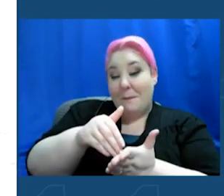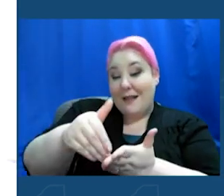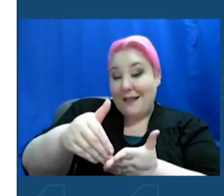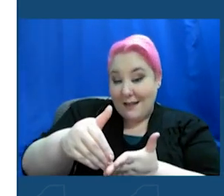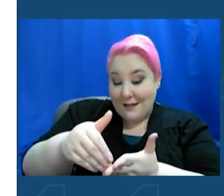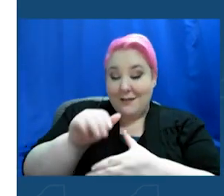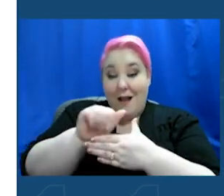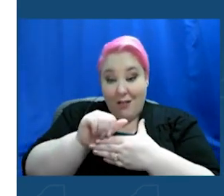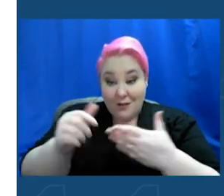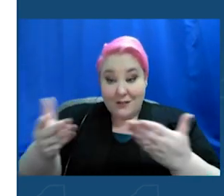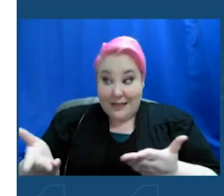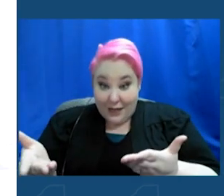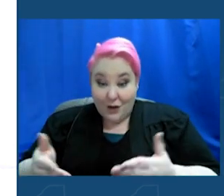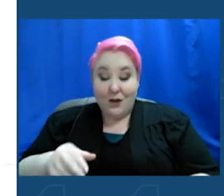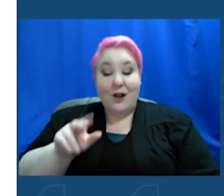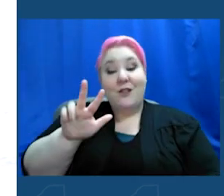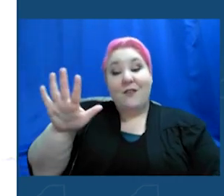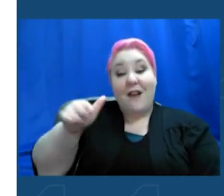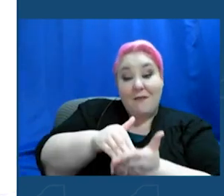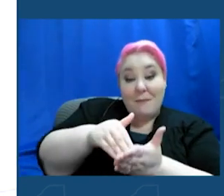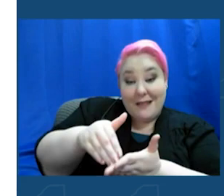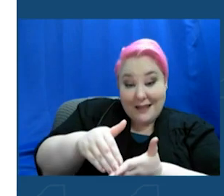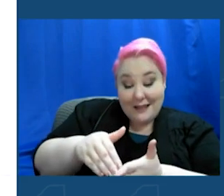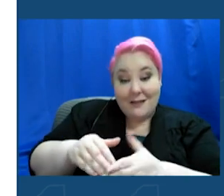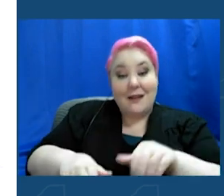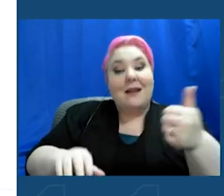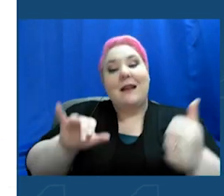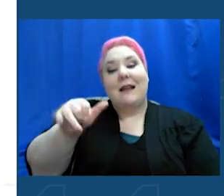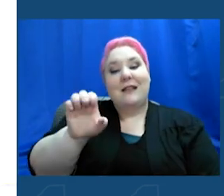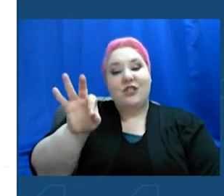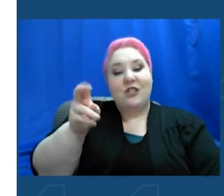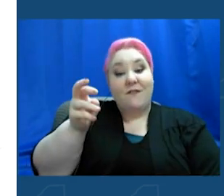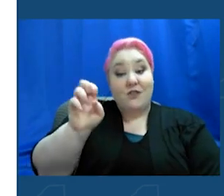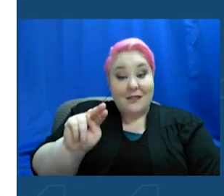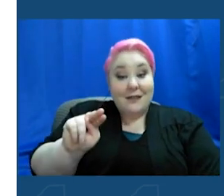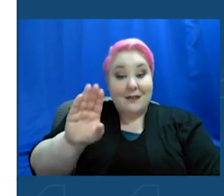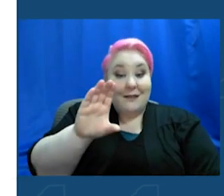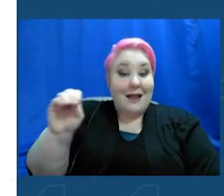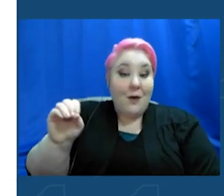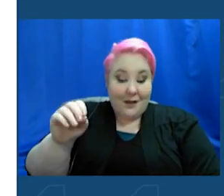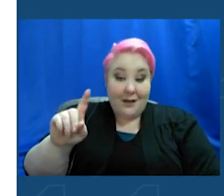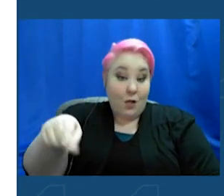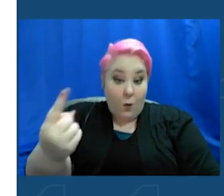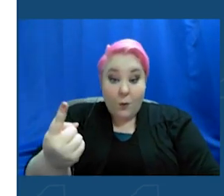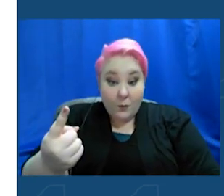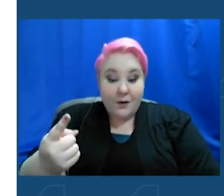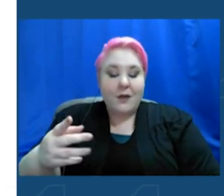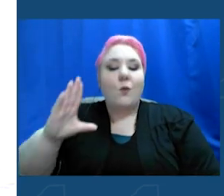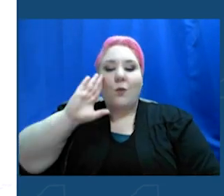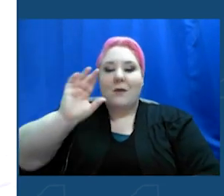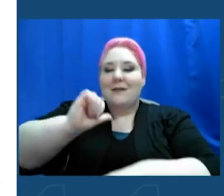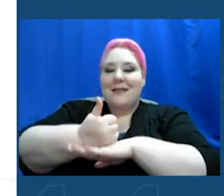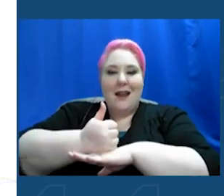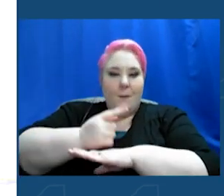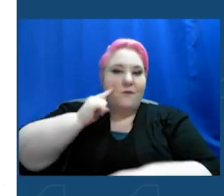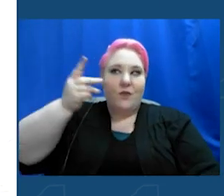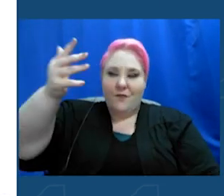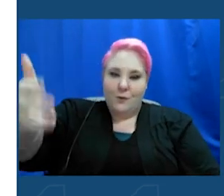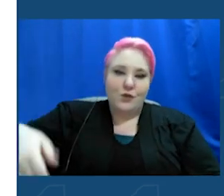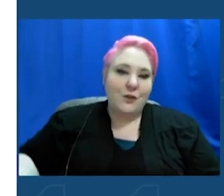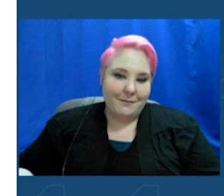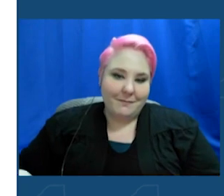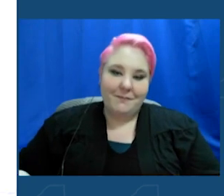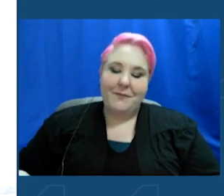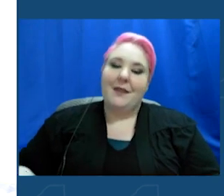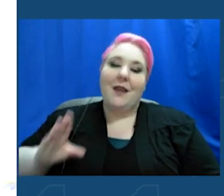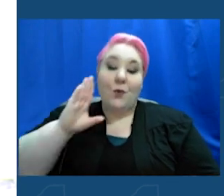and the $35 million of projects in Jefferson County alone, is going to set up this county for the future. It really will. It'll make all of